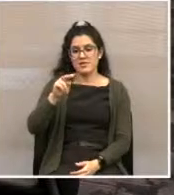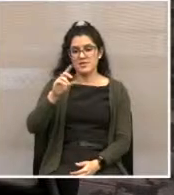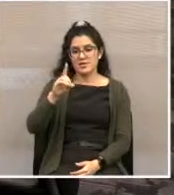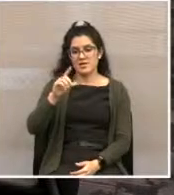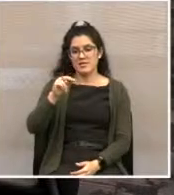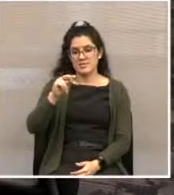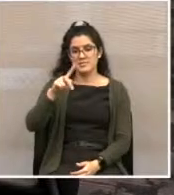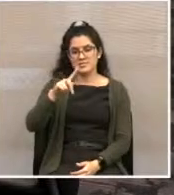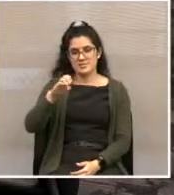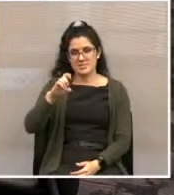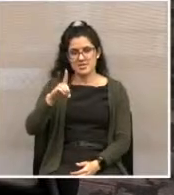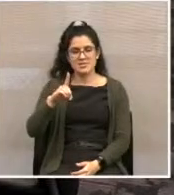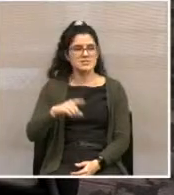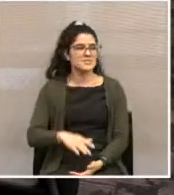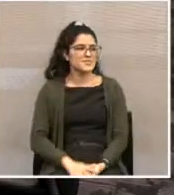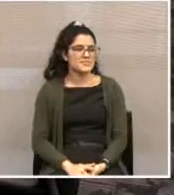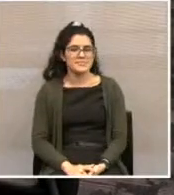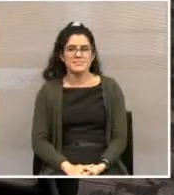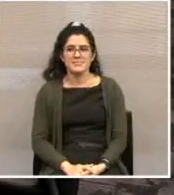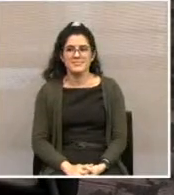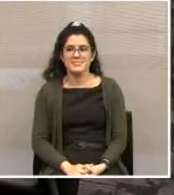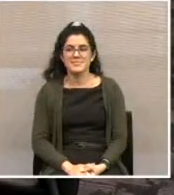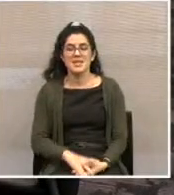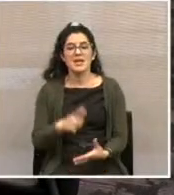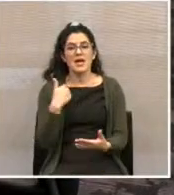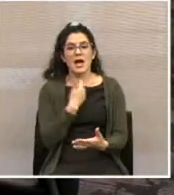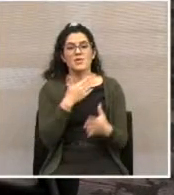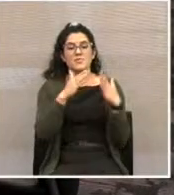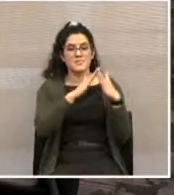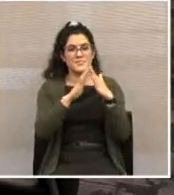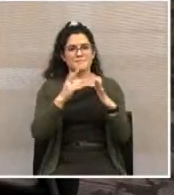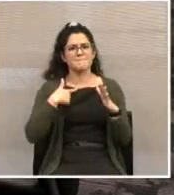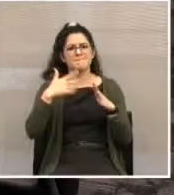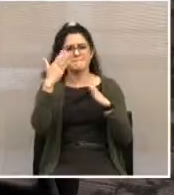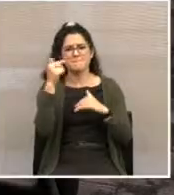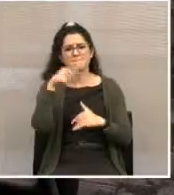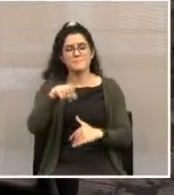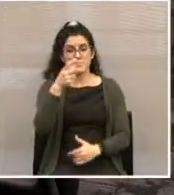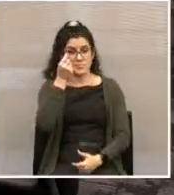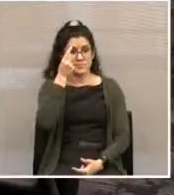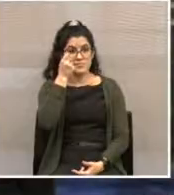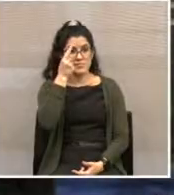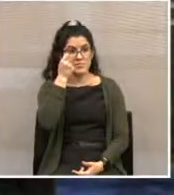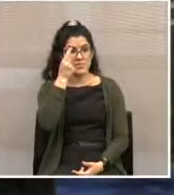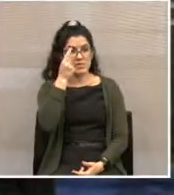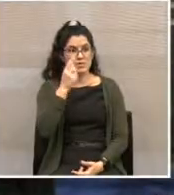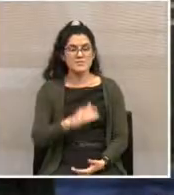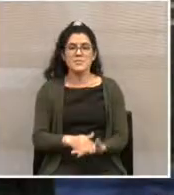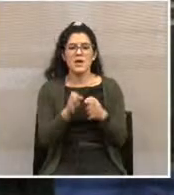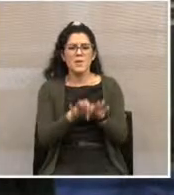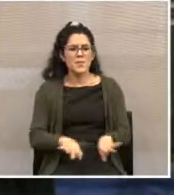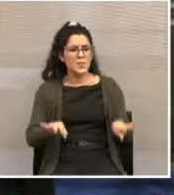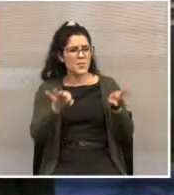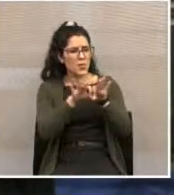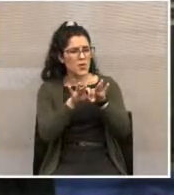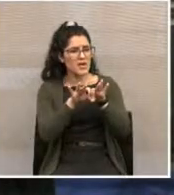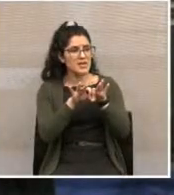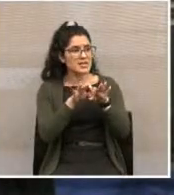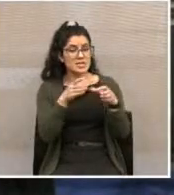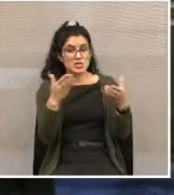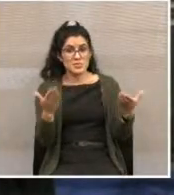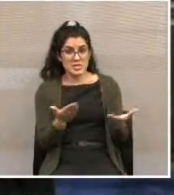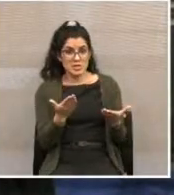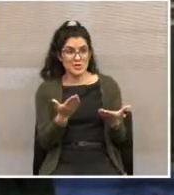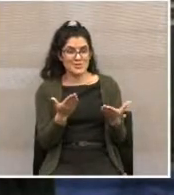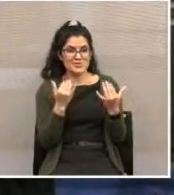for being here. I hope our community understands what a gift it is for you to come here,